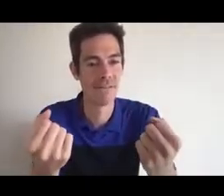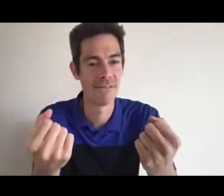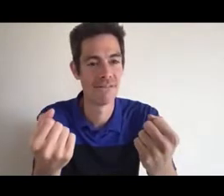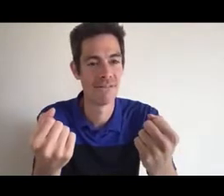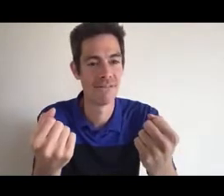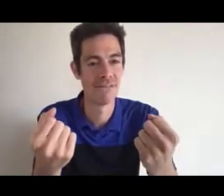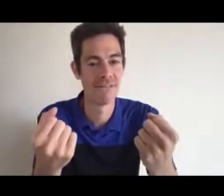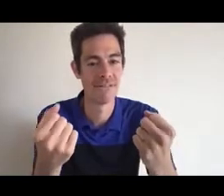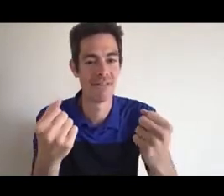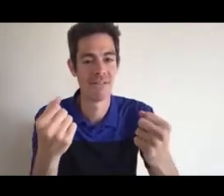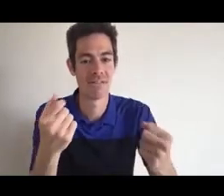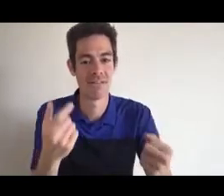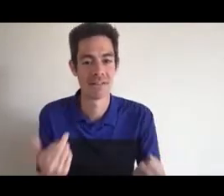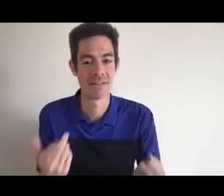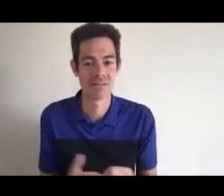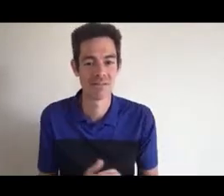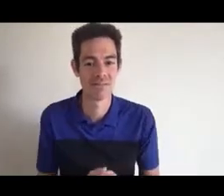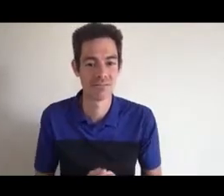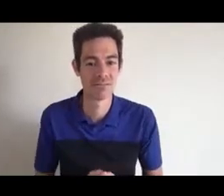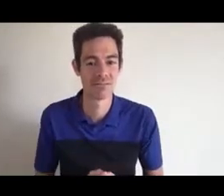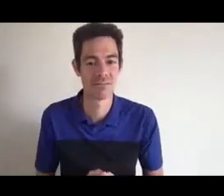Thinking while driving.